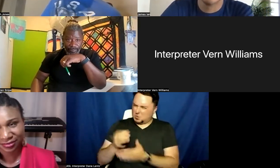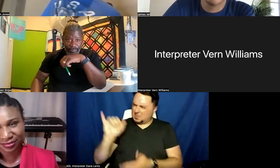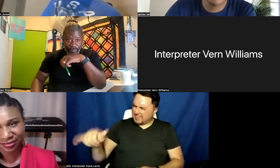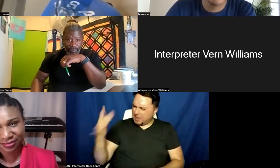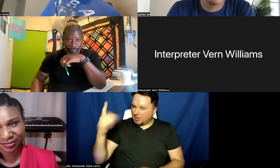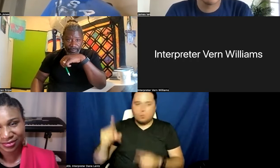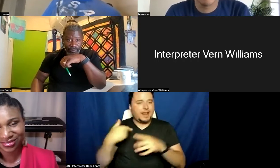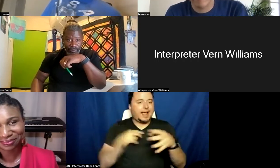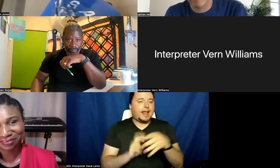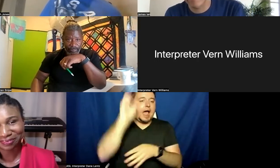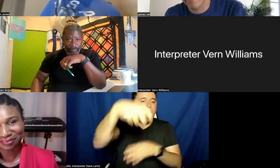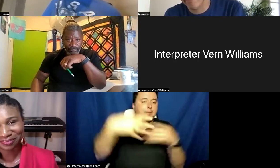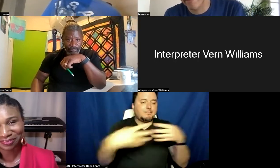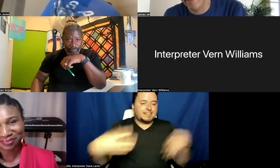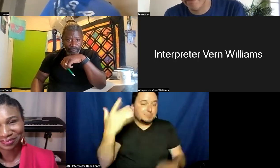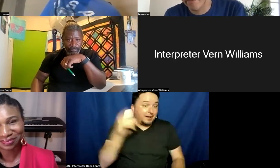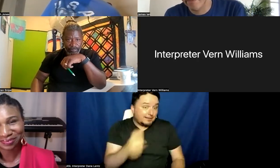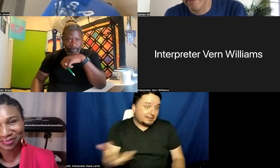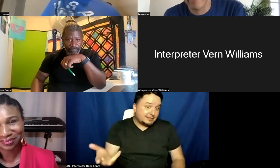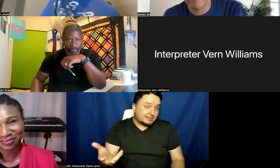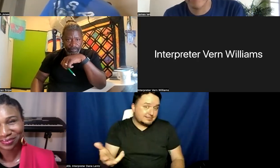the fence? You know what I mean?